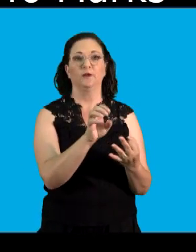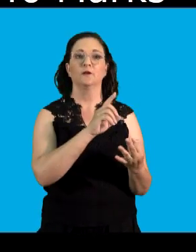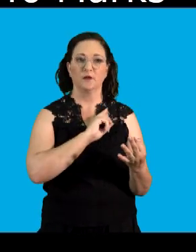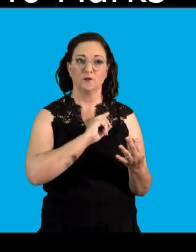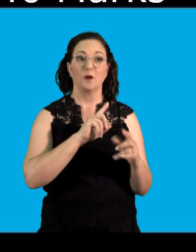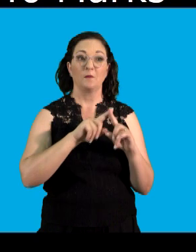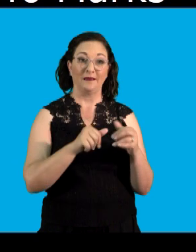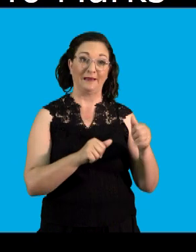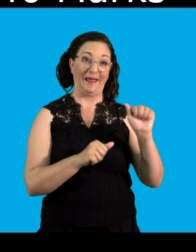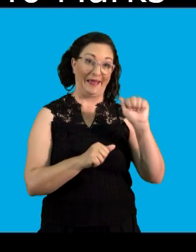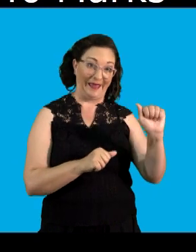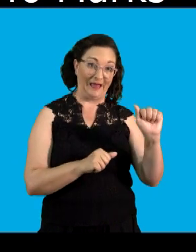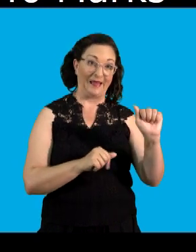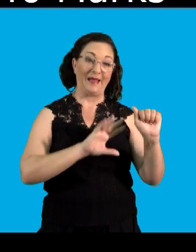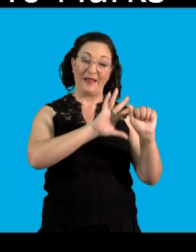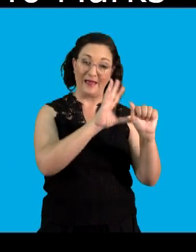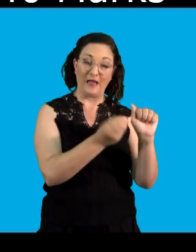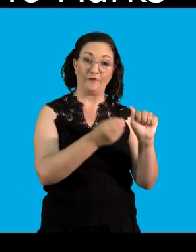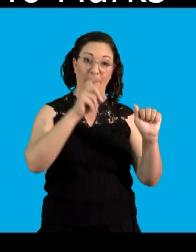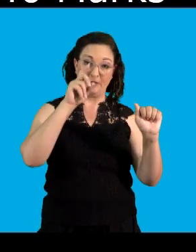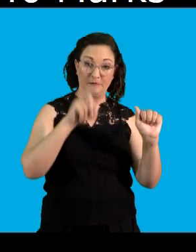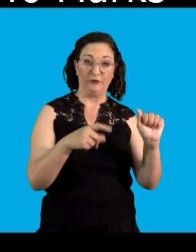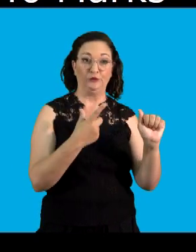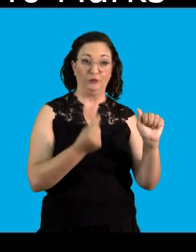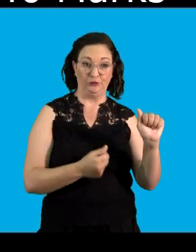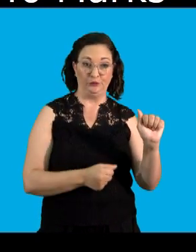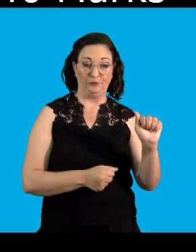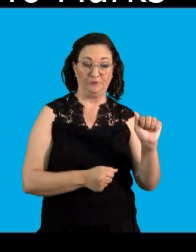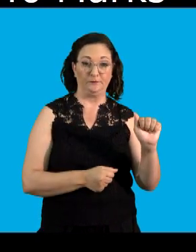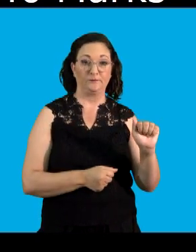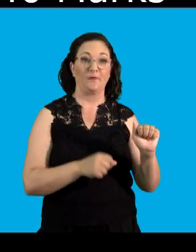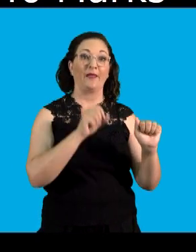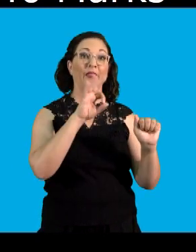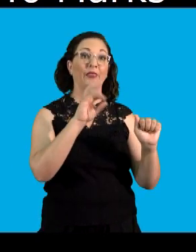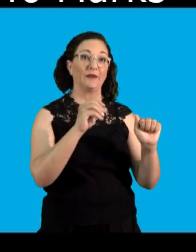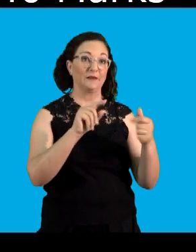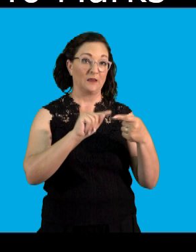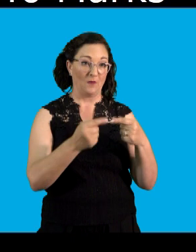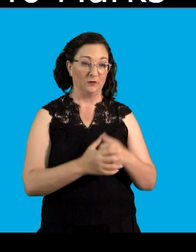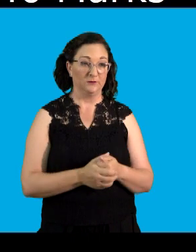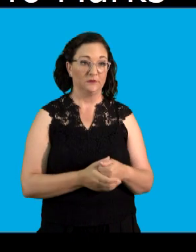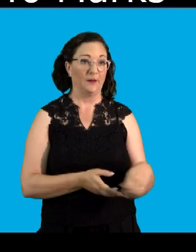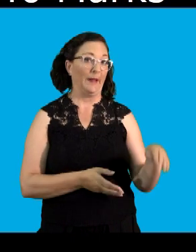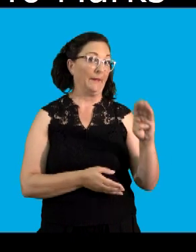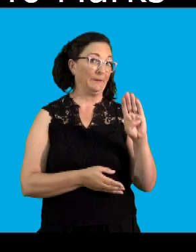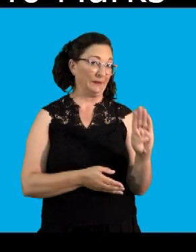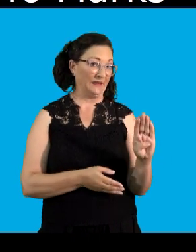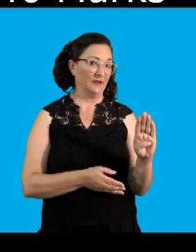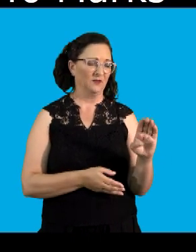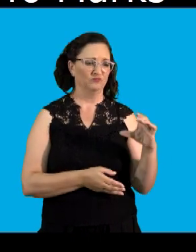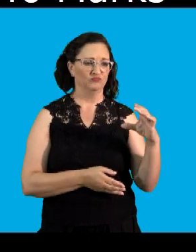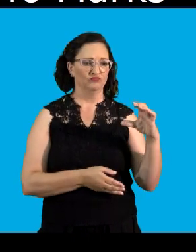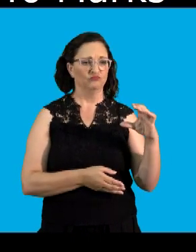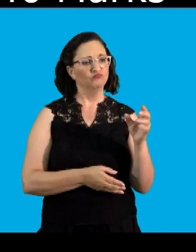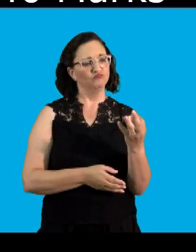is compulsory. You answer everything under Section A, and it consists of 30 marks. Section B, you answer